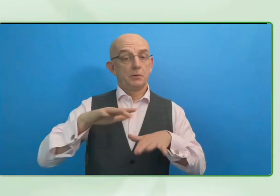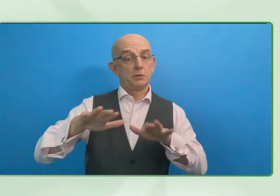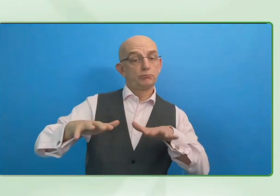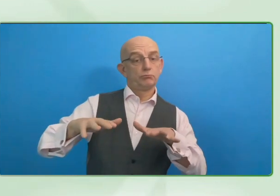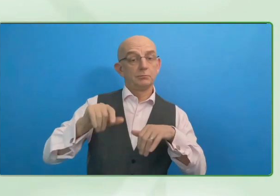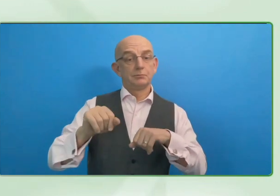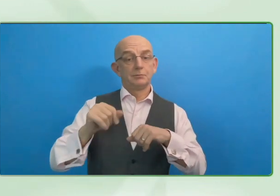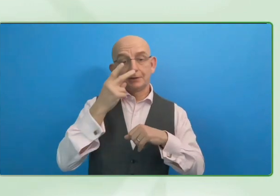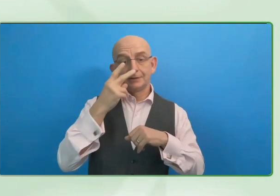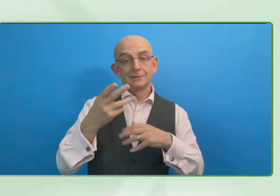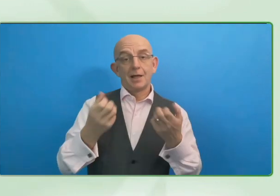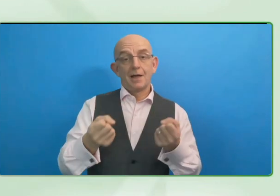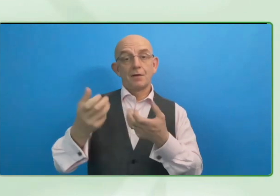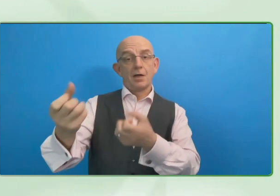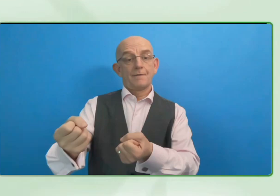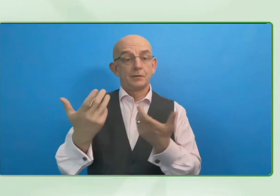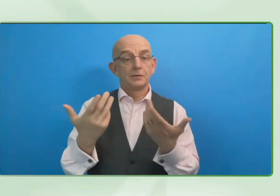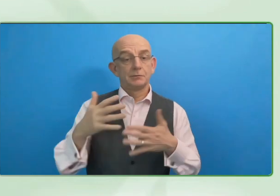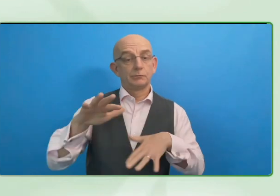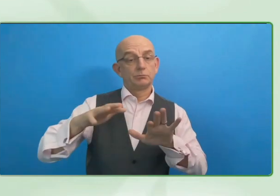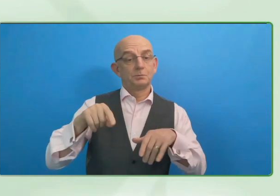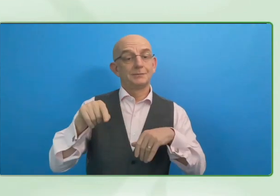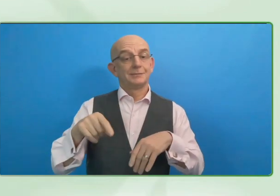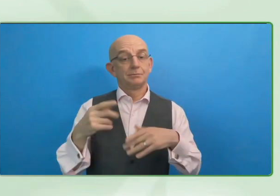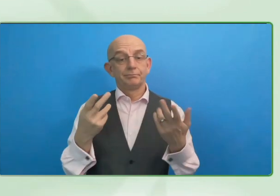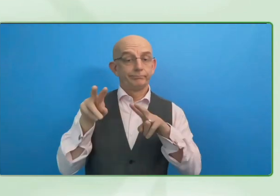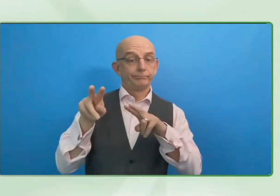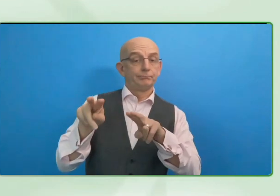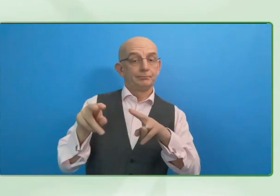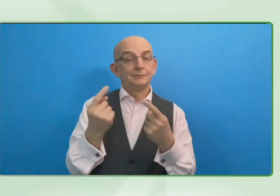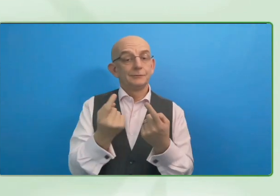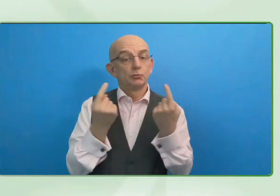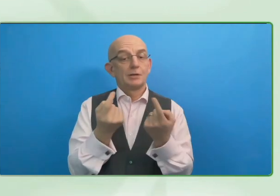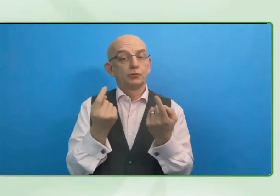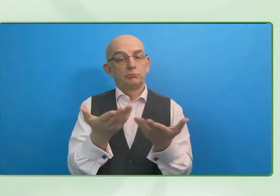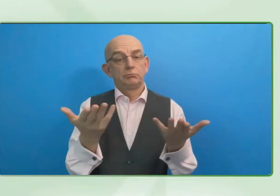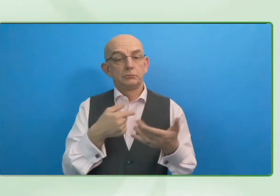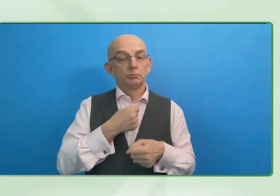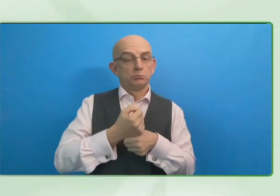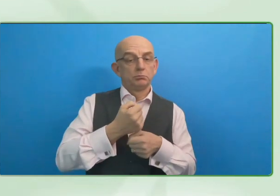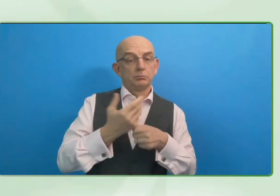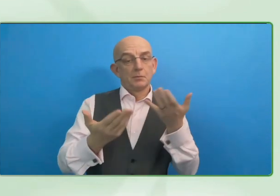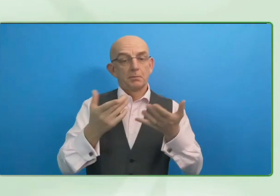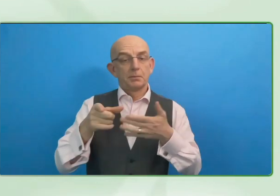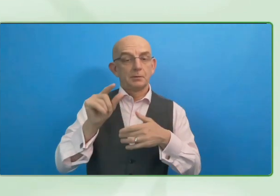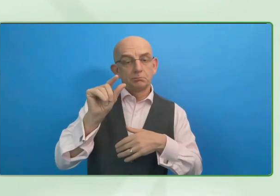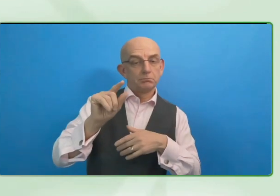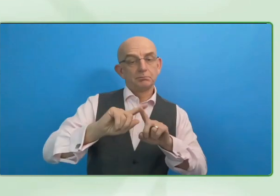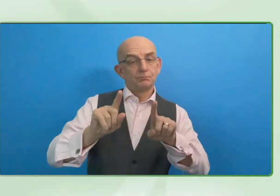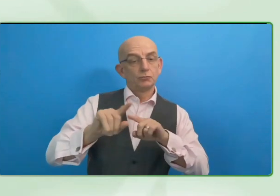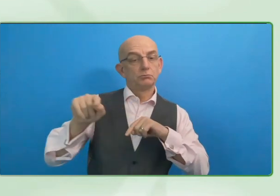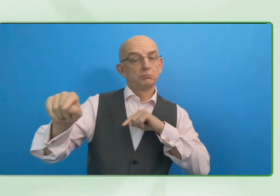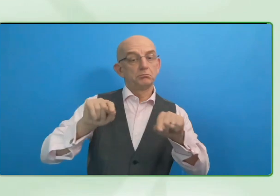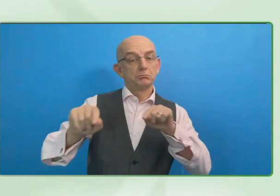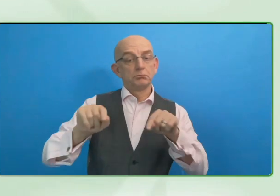view of the situation. We work a little bit differently. How we work is that we have the